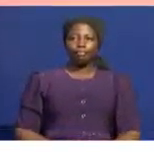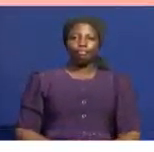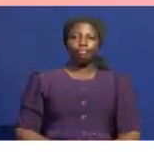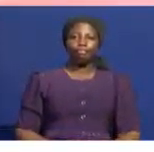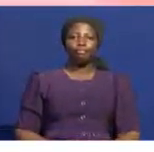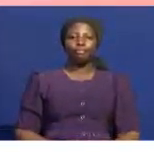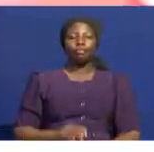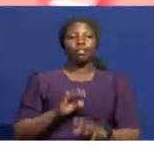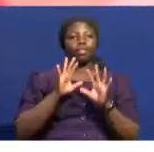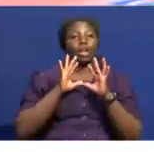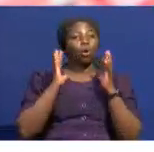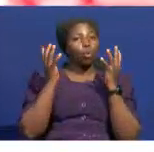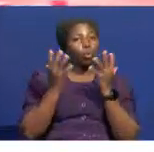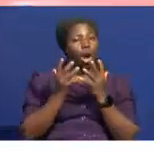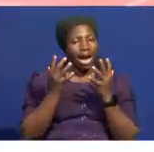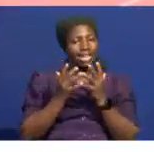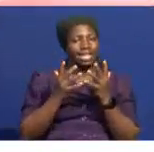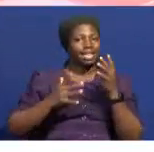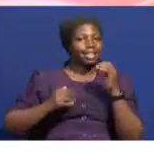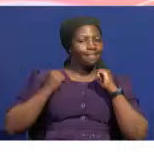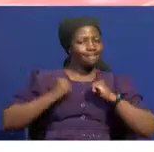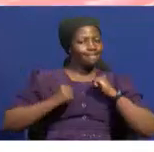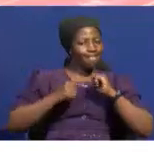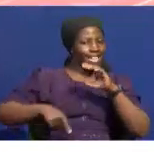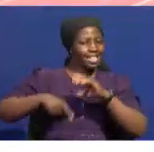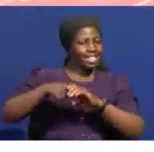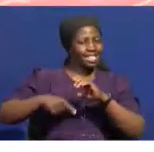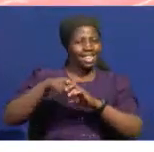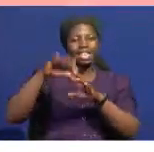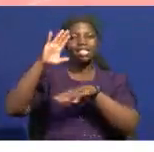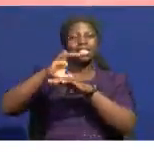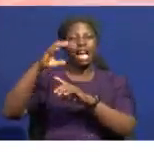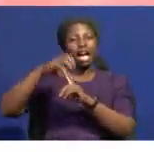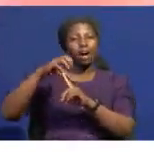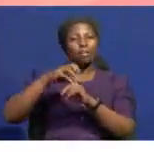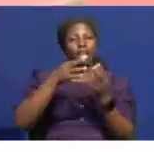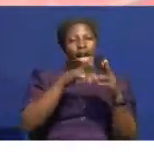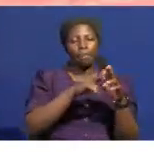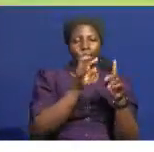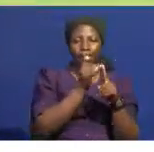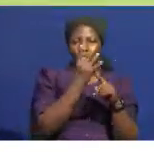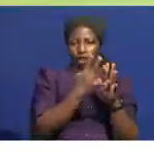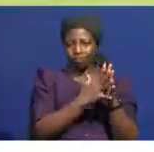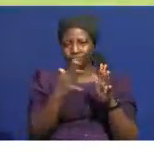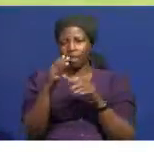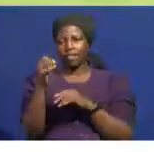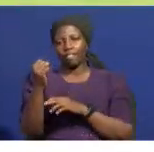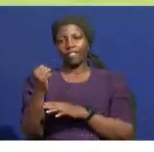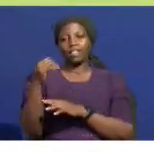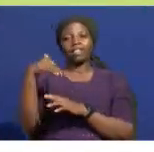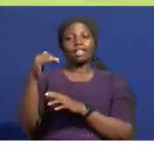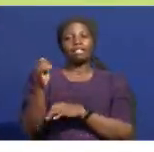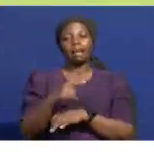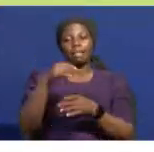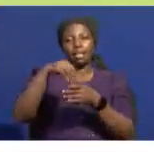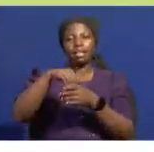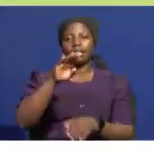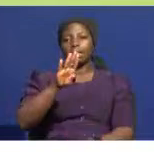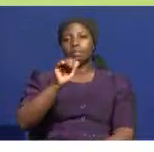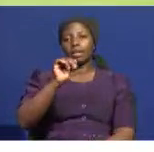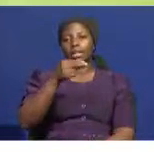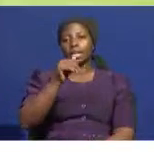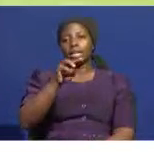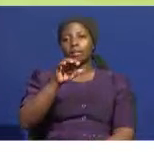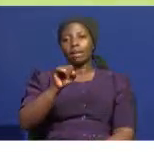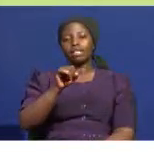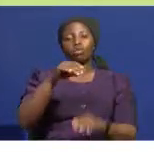The World Relays Championships will take place on between 4th and 5th of next month in Nassau, Bahamas, with the qualification window